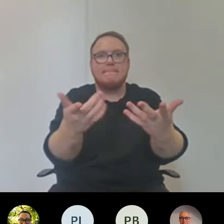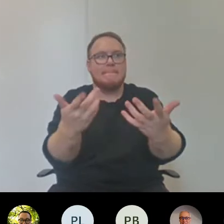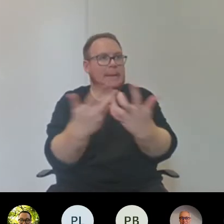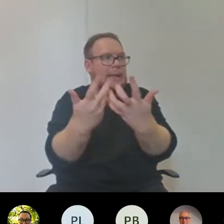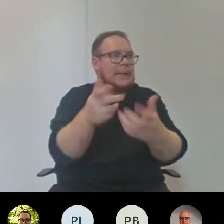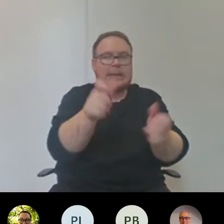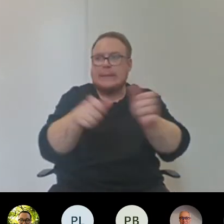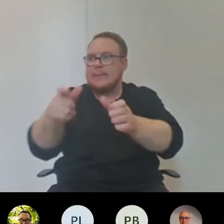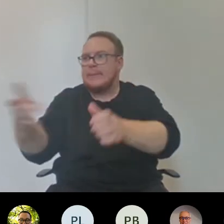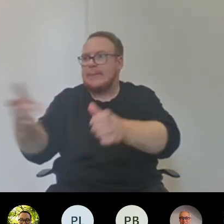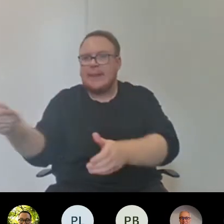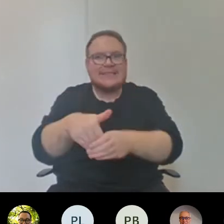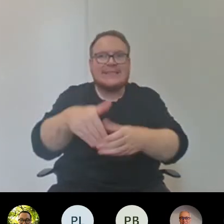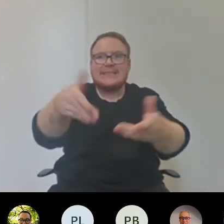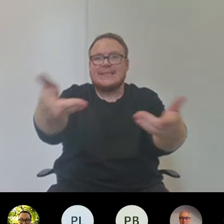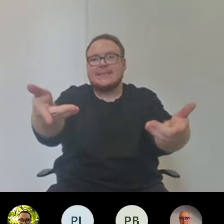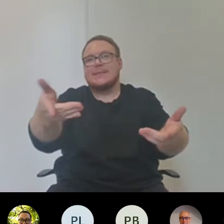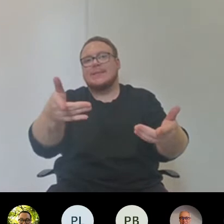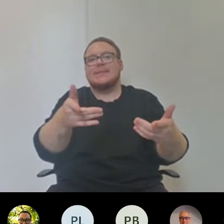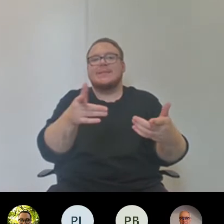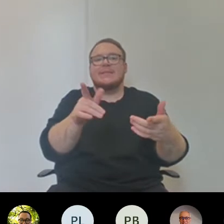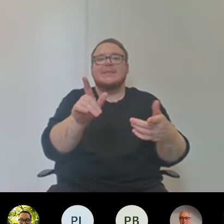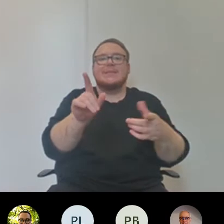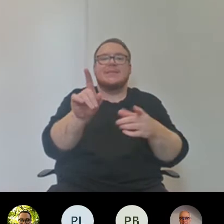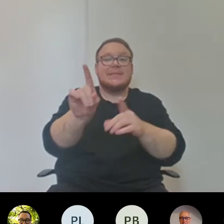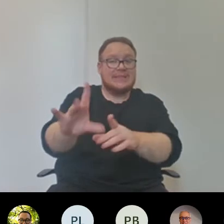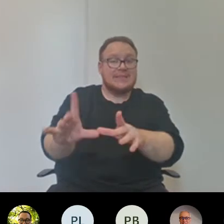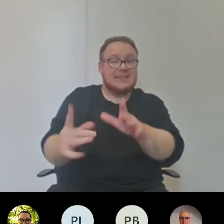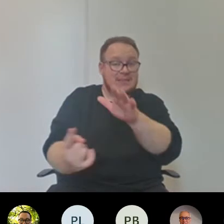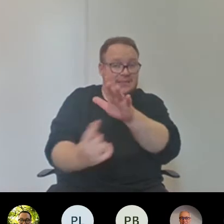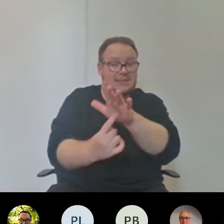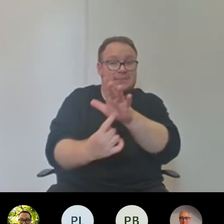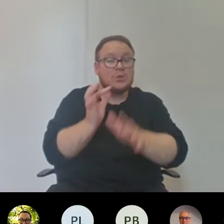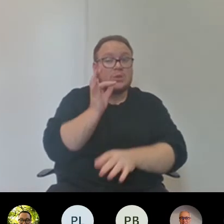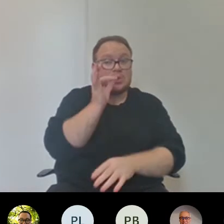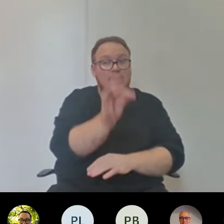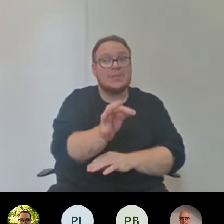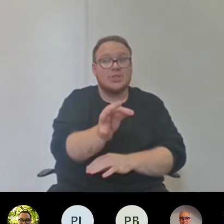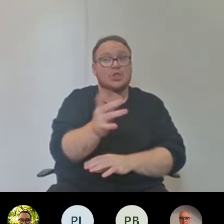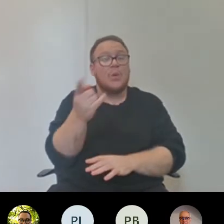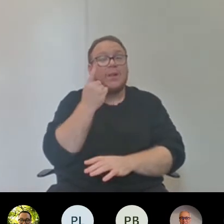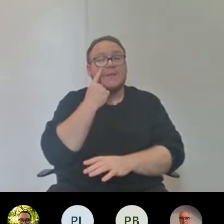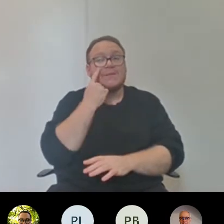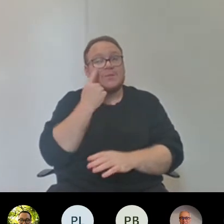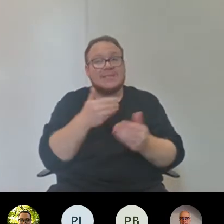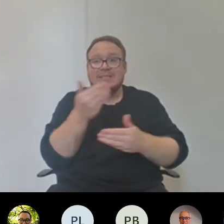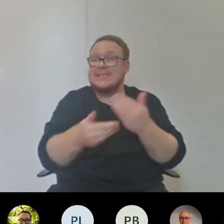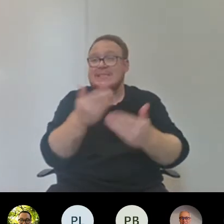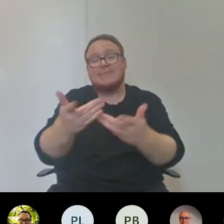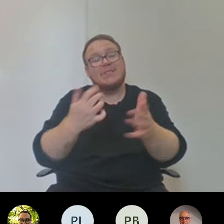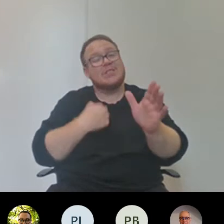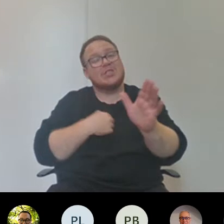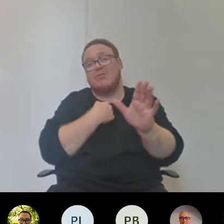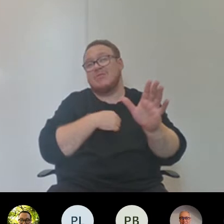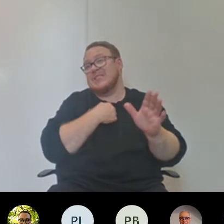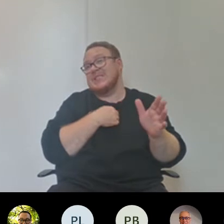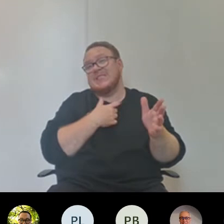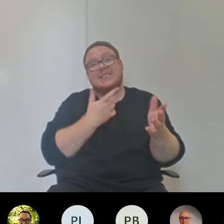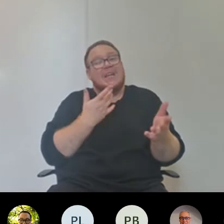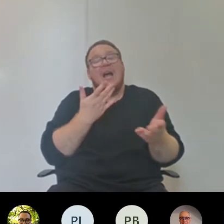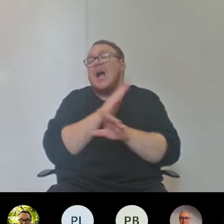us all at the moment, and will be a key plank of our restoration and recovery approach. But Ian, my apologies, I can't give you